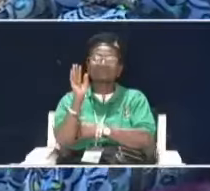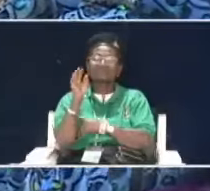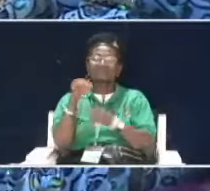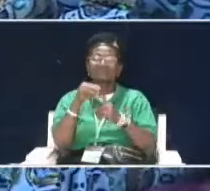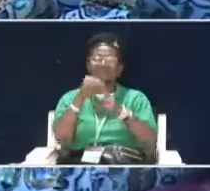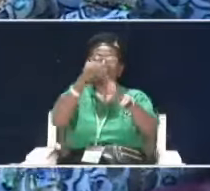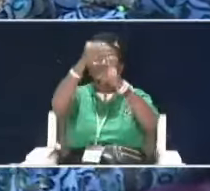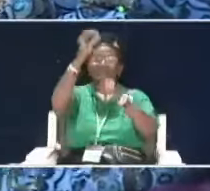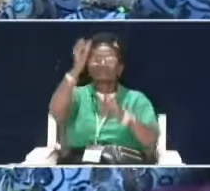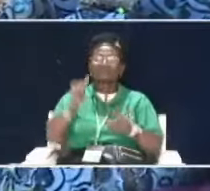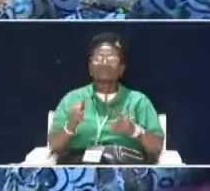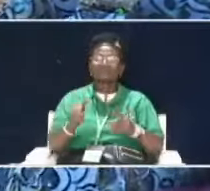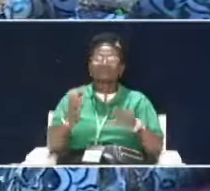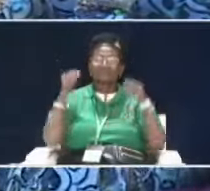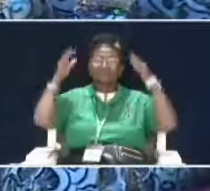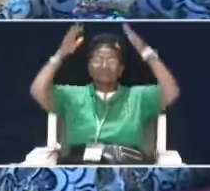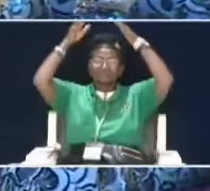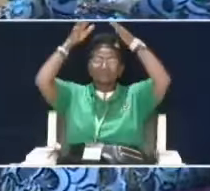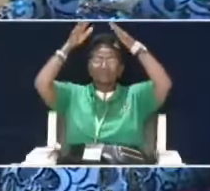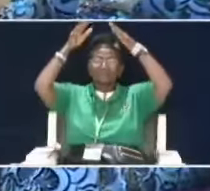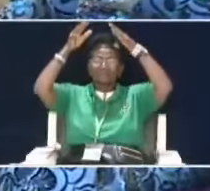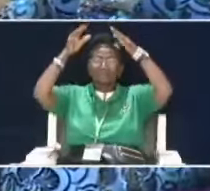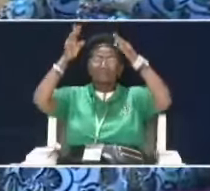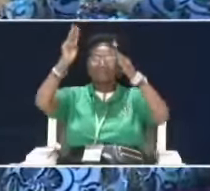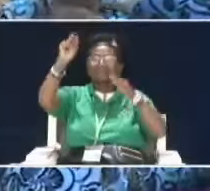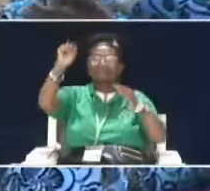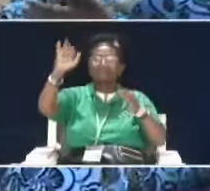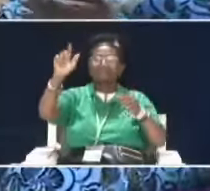especially Bishop Michael Concord